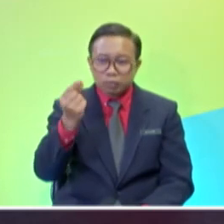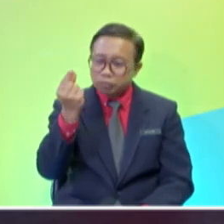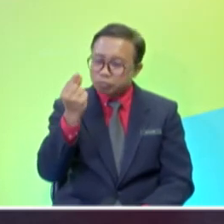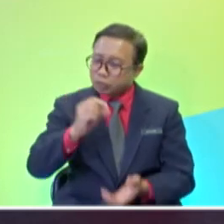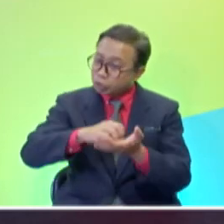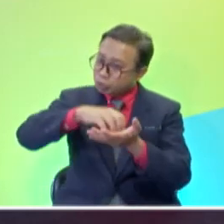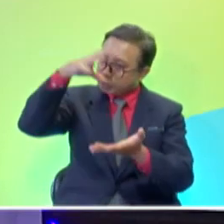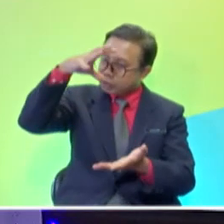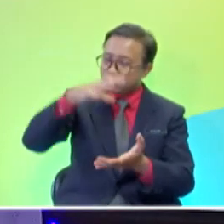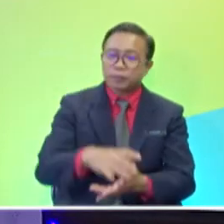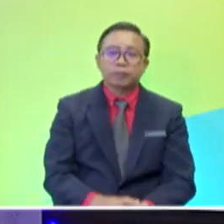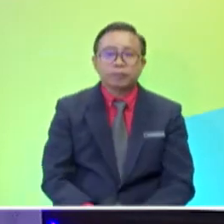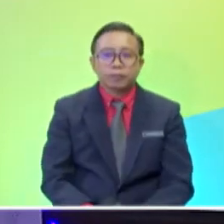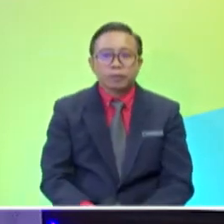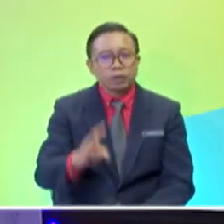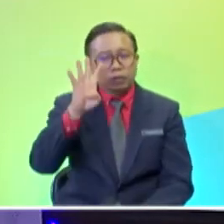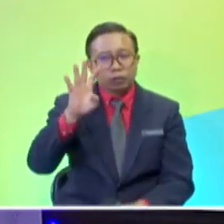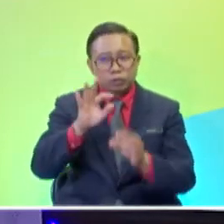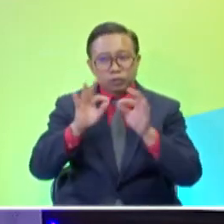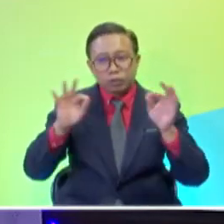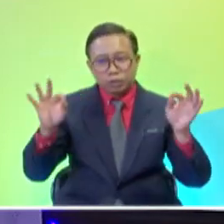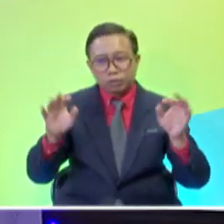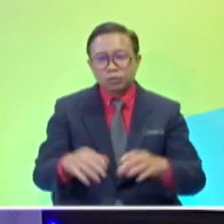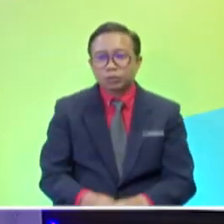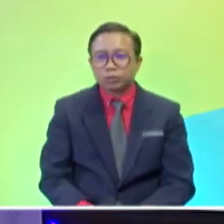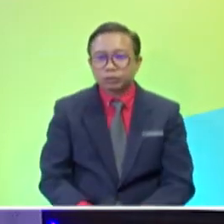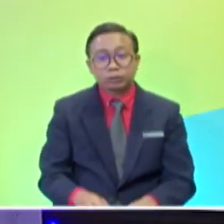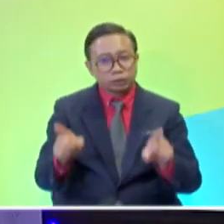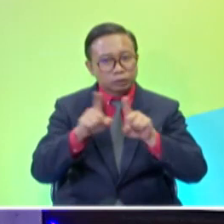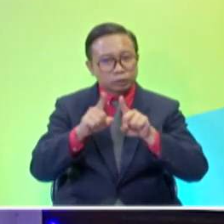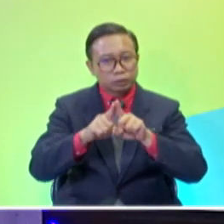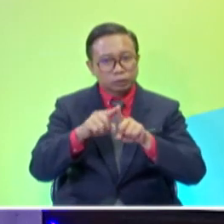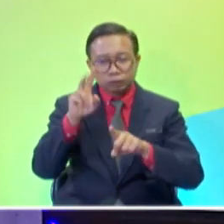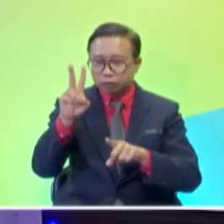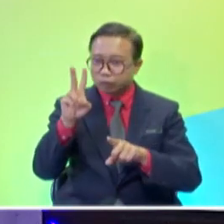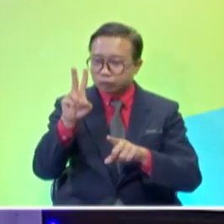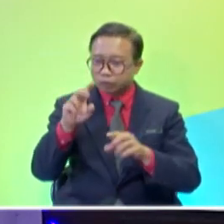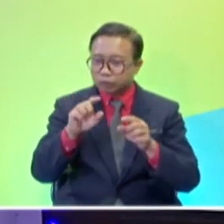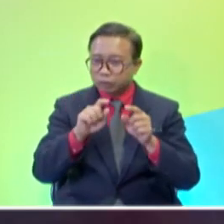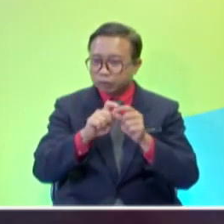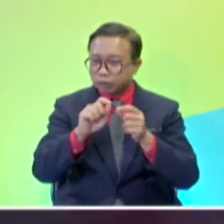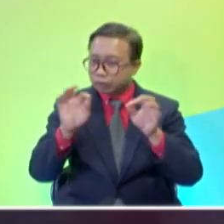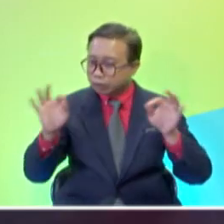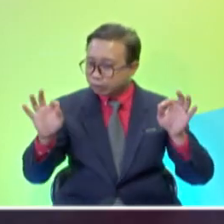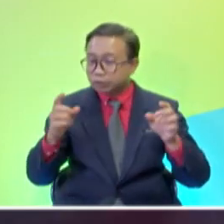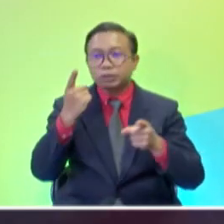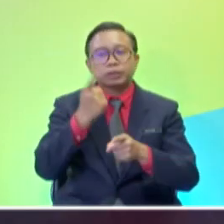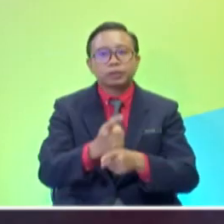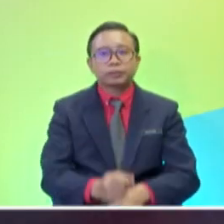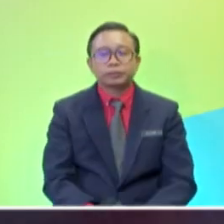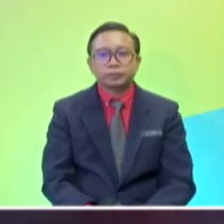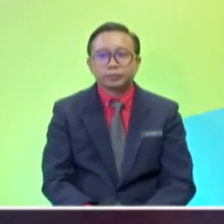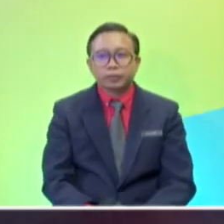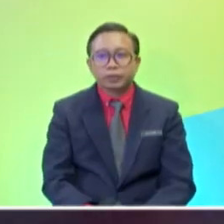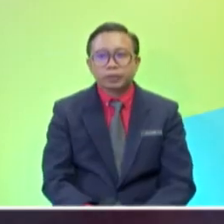the 4th sentence here, is it similar to the second sentence, would you say, Miss Emma? Yes, that's correct. Spot on.